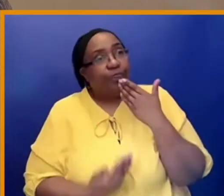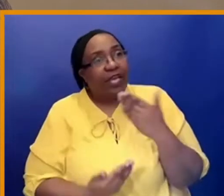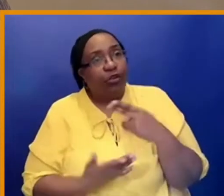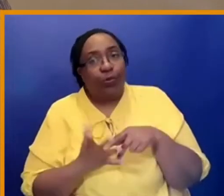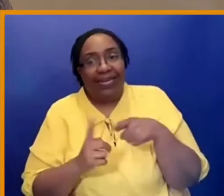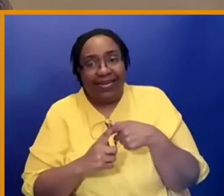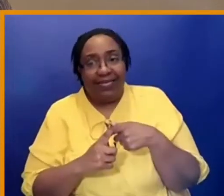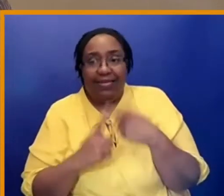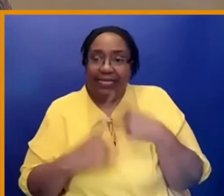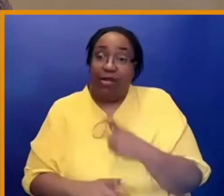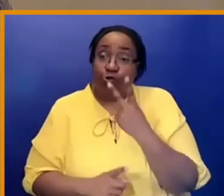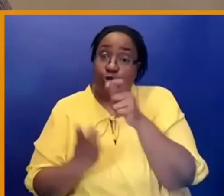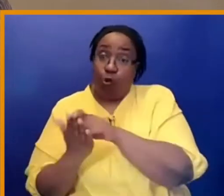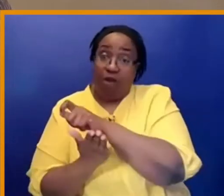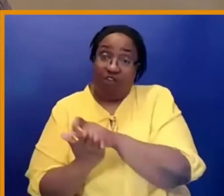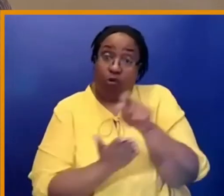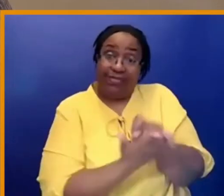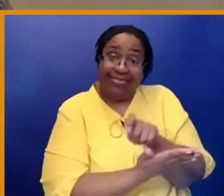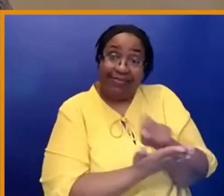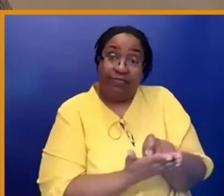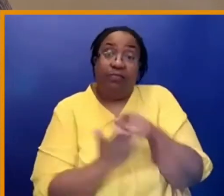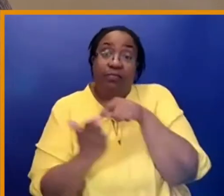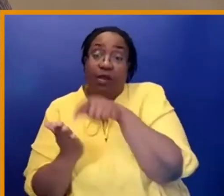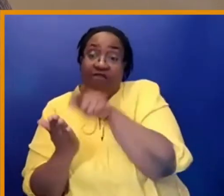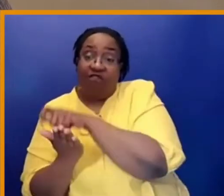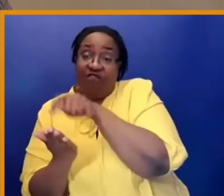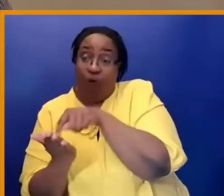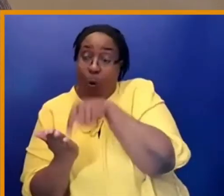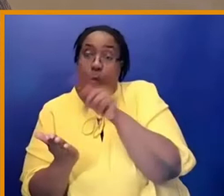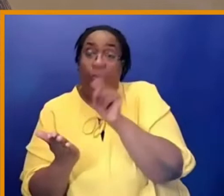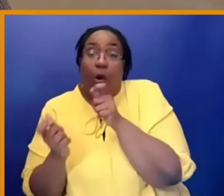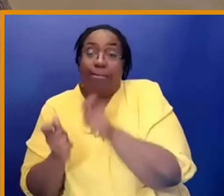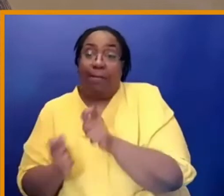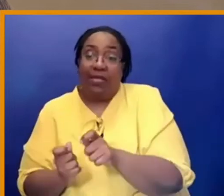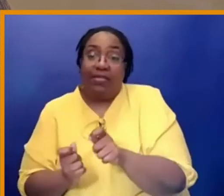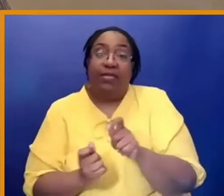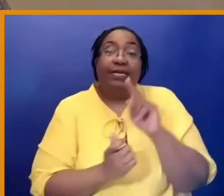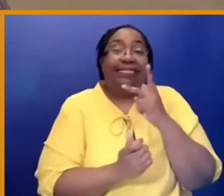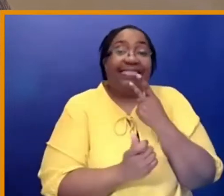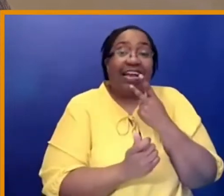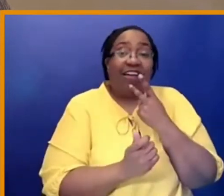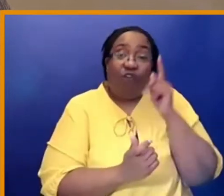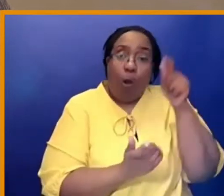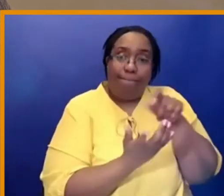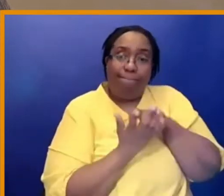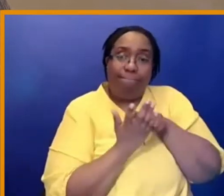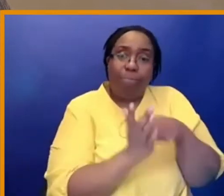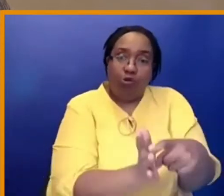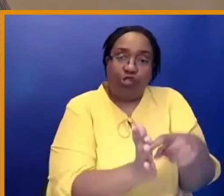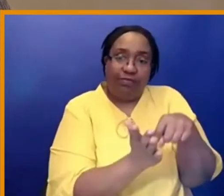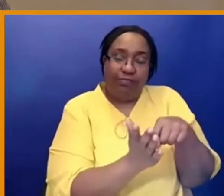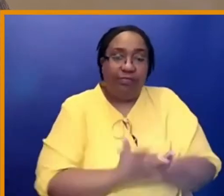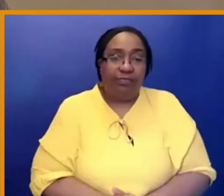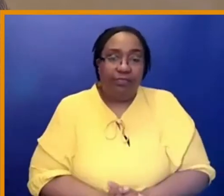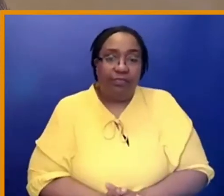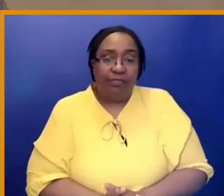two votes, the first on the amendment and the second for the motion. We'll now move to that first vote